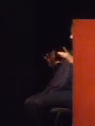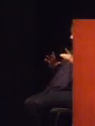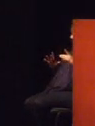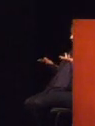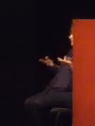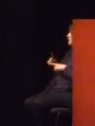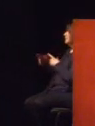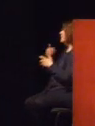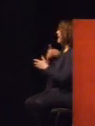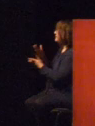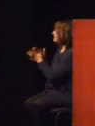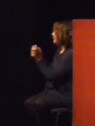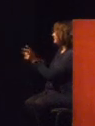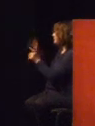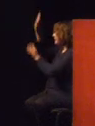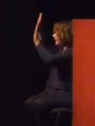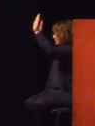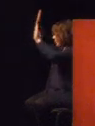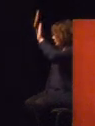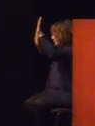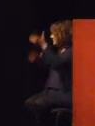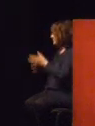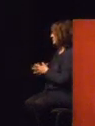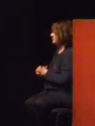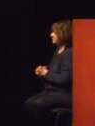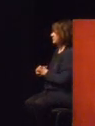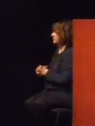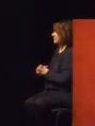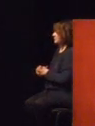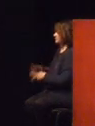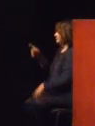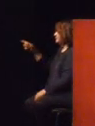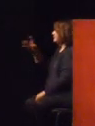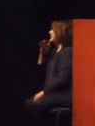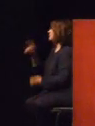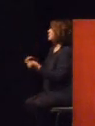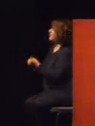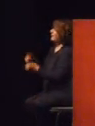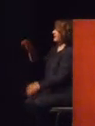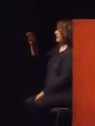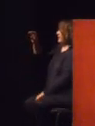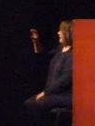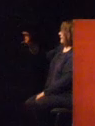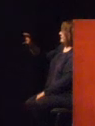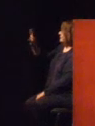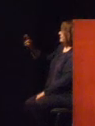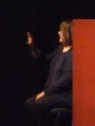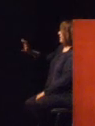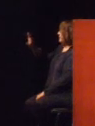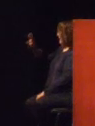have some opportunity to ask him questions. And he spoke about the SCFF, our